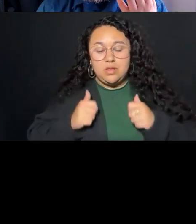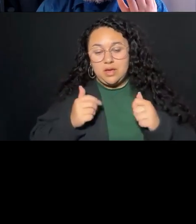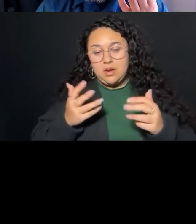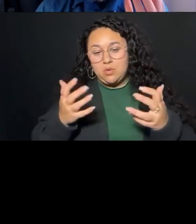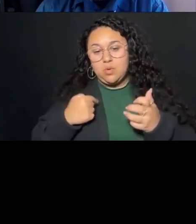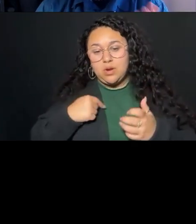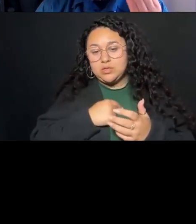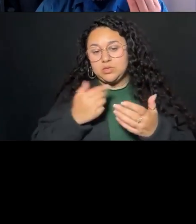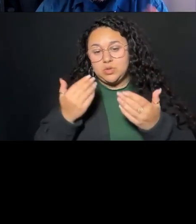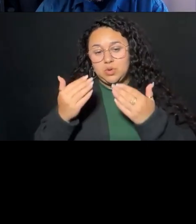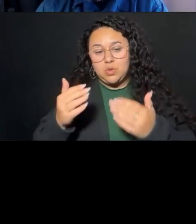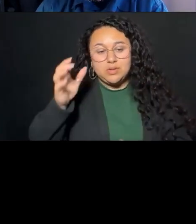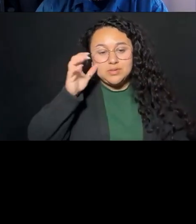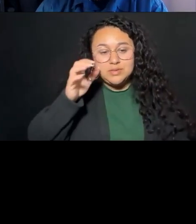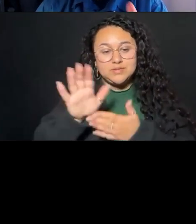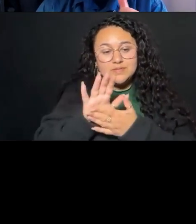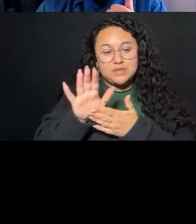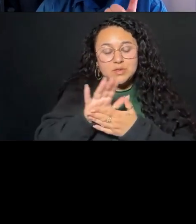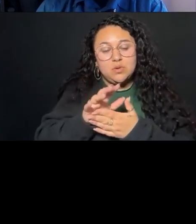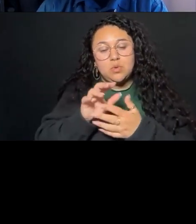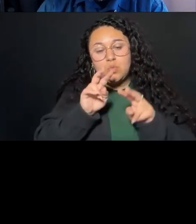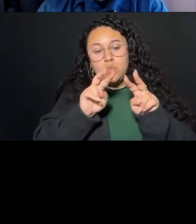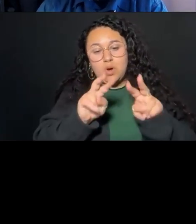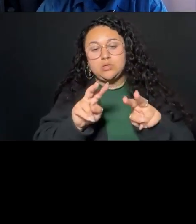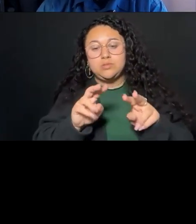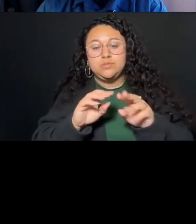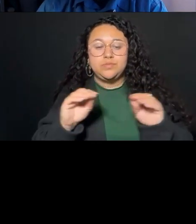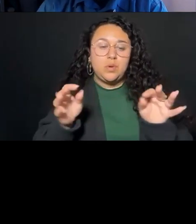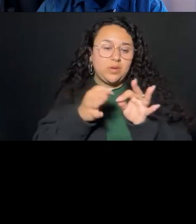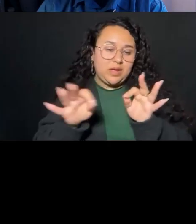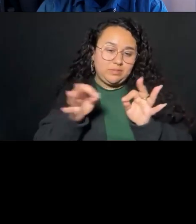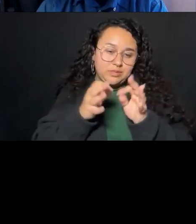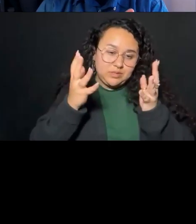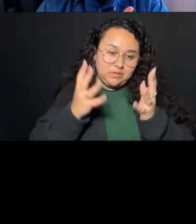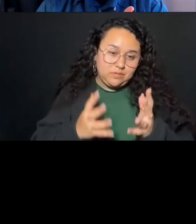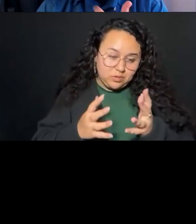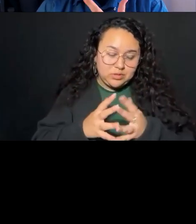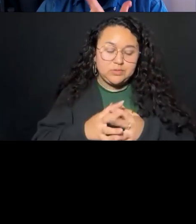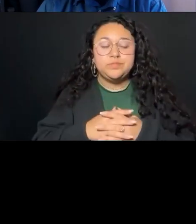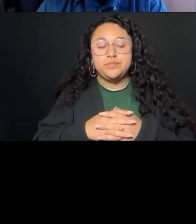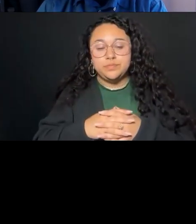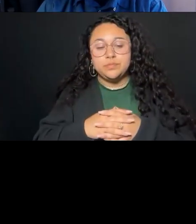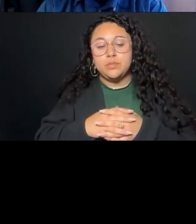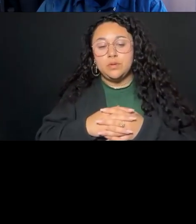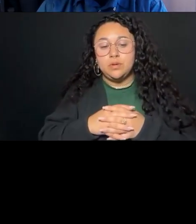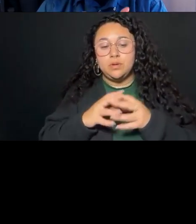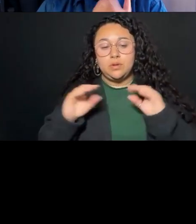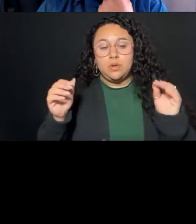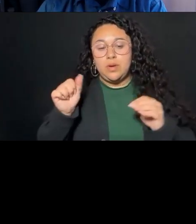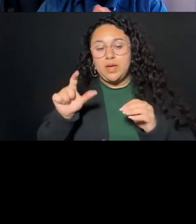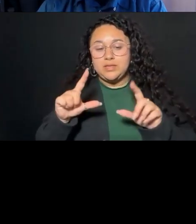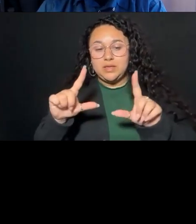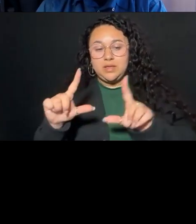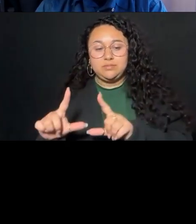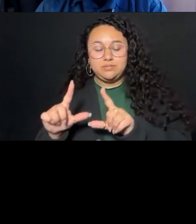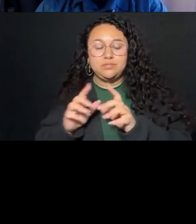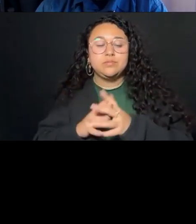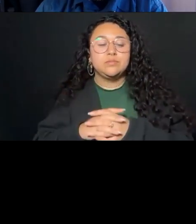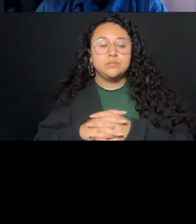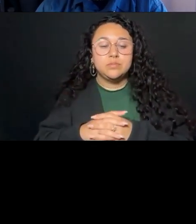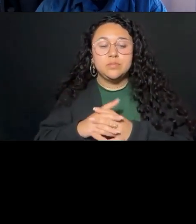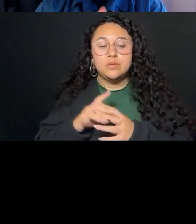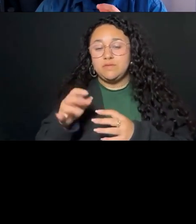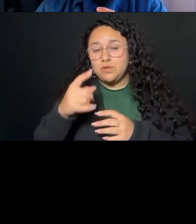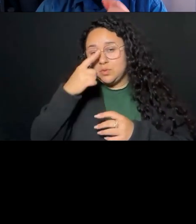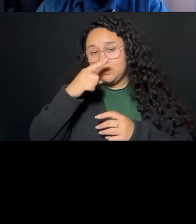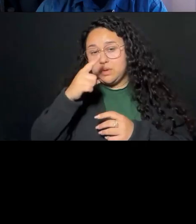for us to listen to this, watch this. It does not have captions, unfortunately, and there's no ASL with it. So if